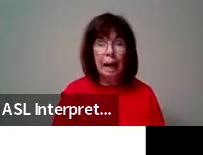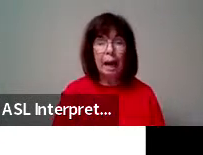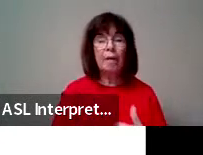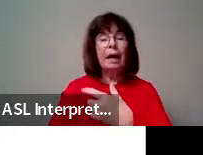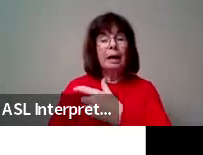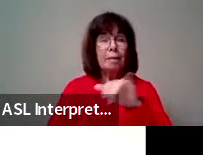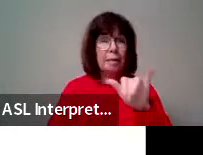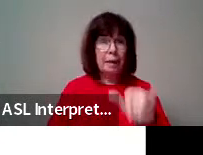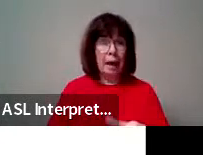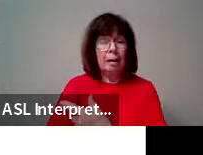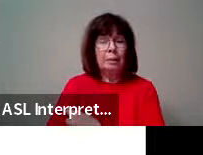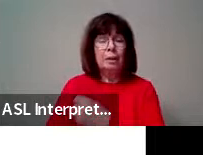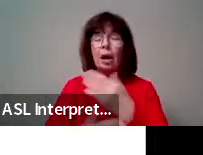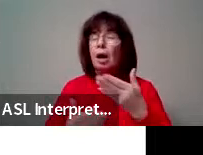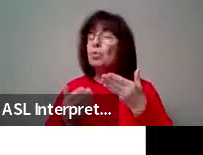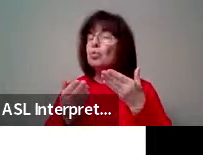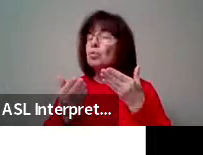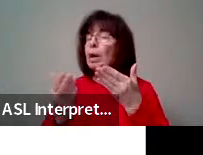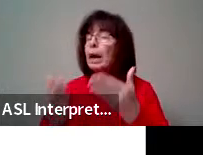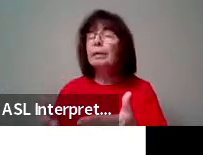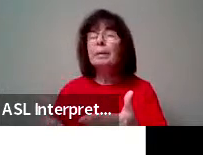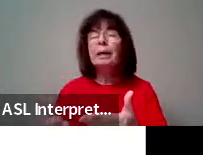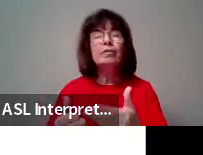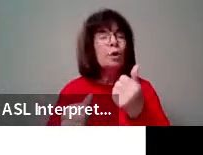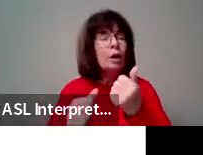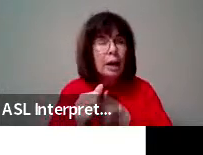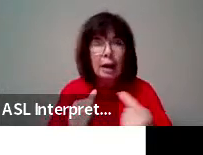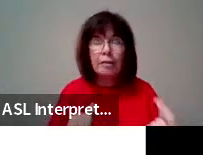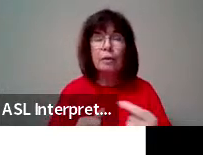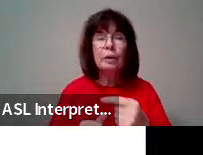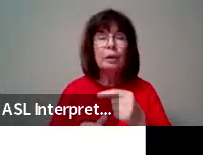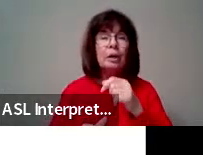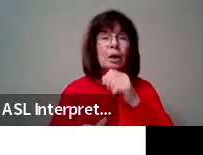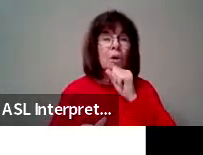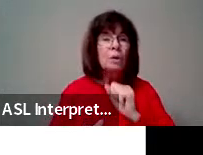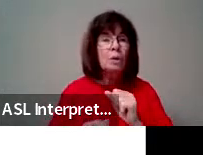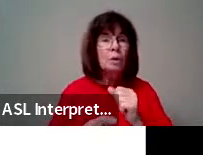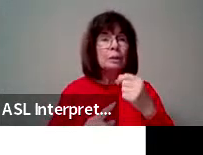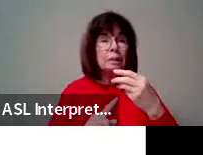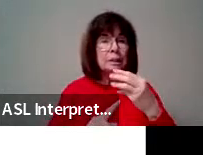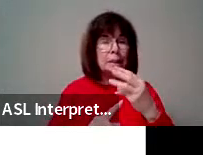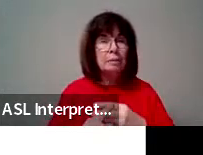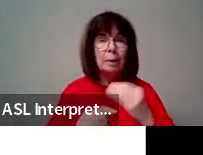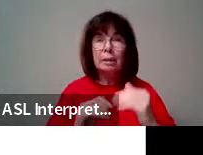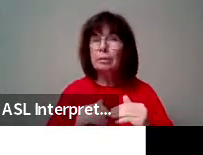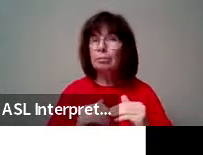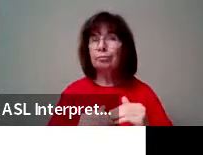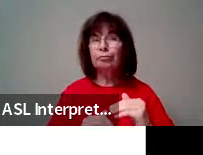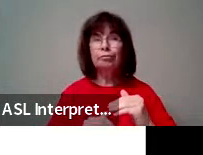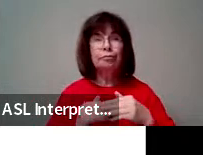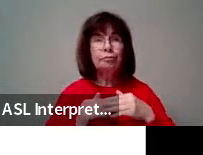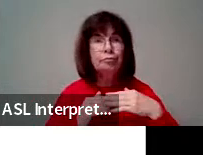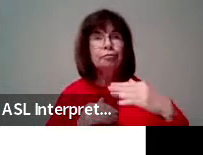are recommended for everyone 6 months and older who's due for a booster. Just a slight wrinkle to be aware of, because